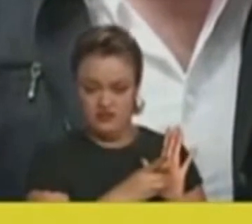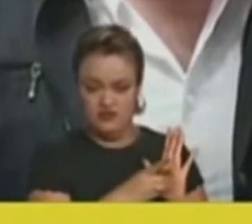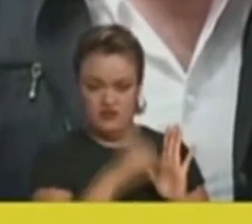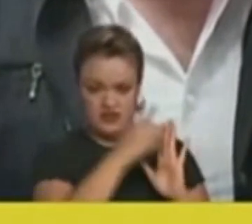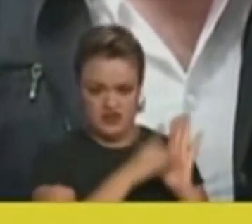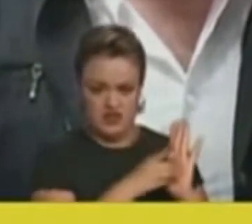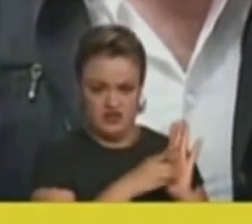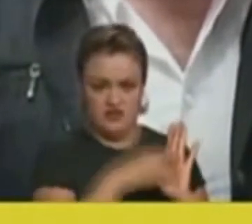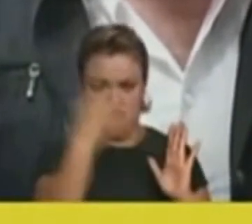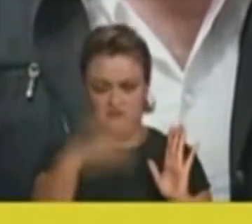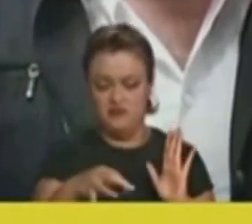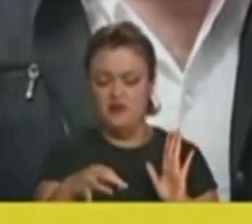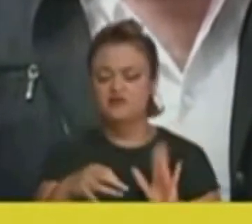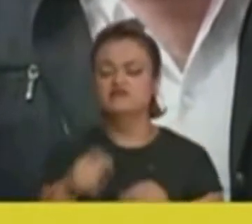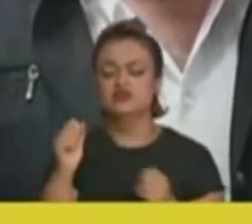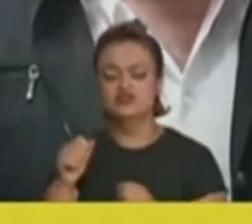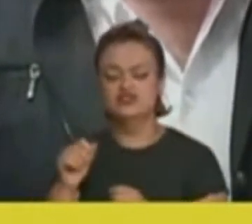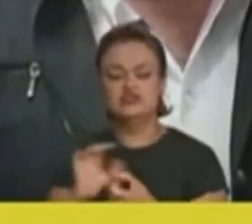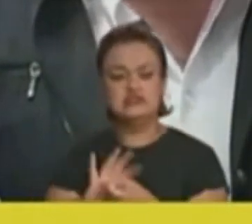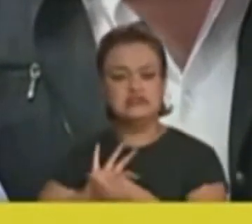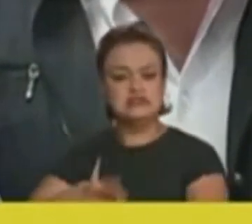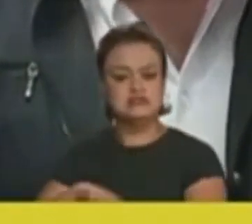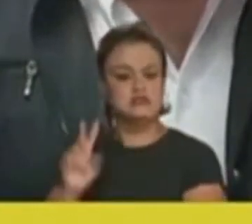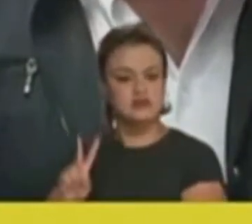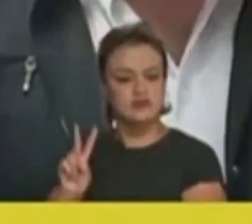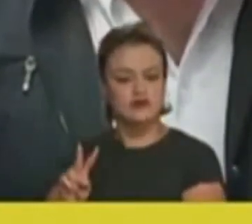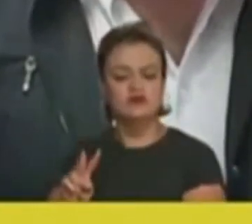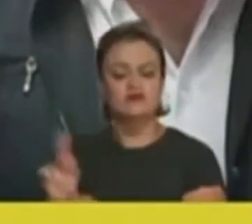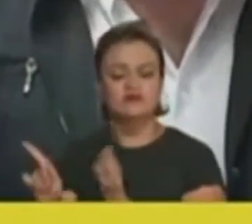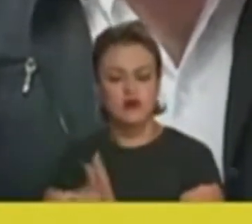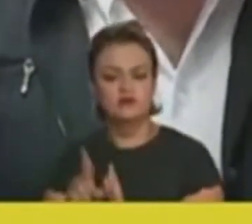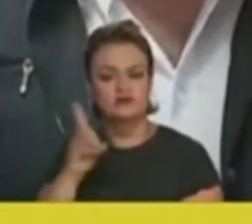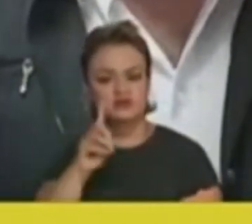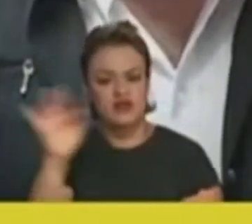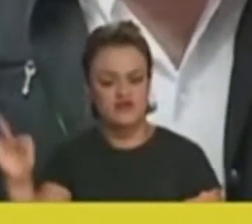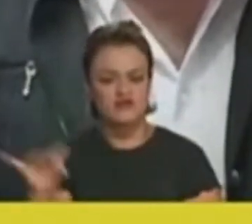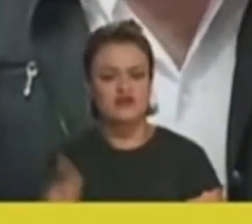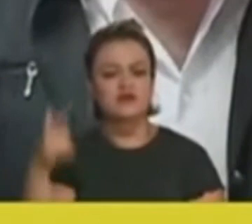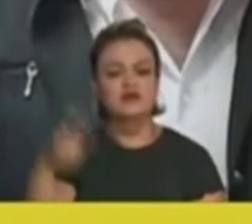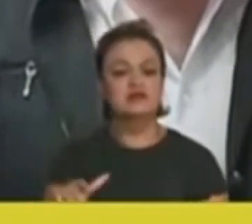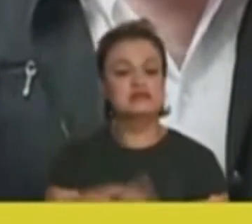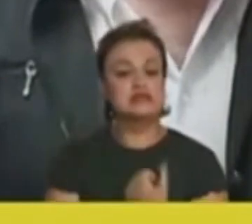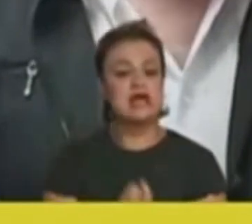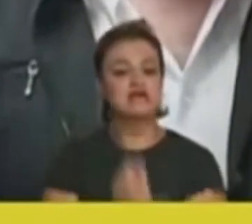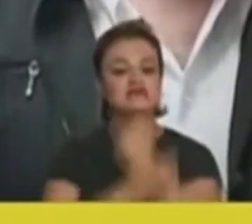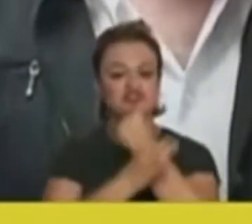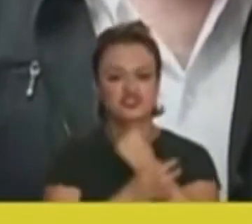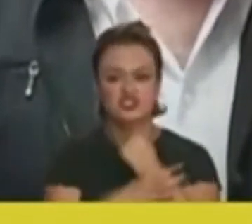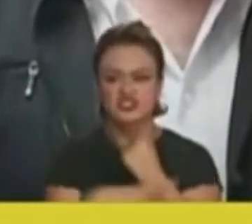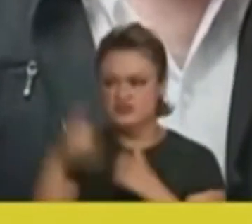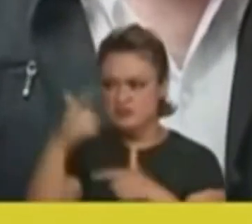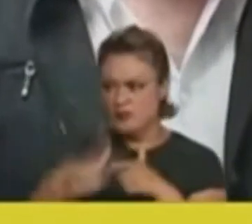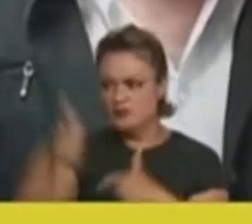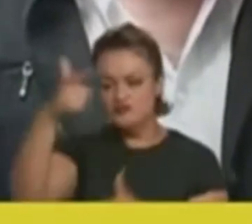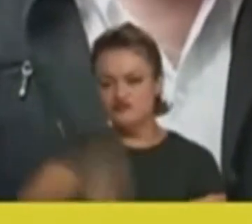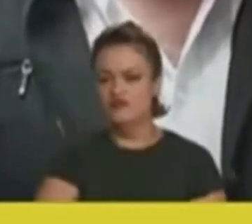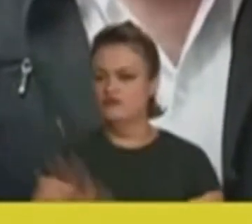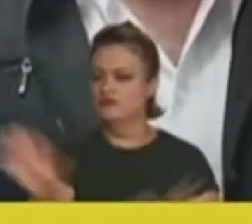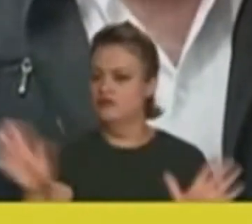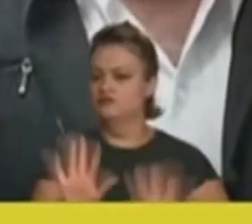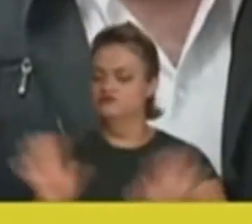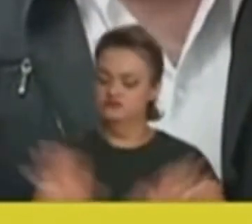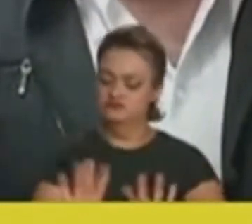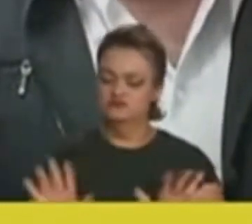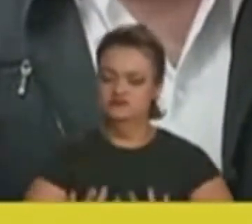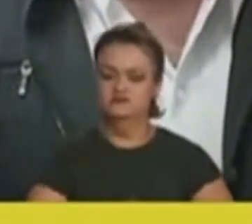federal district, and we'll be able to ensure that this doesn't happen again. We need to make an example of these people, and they